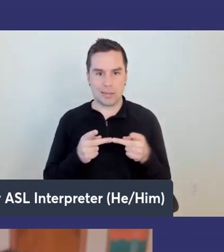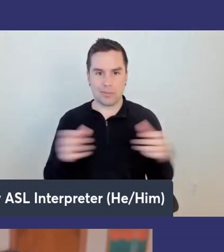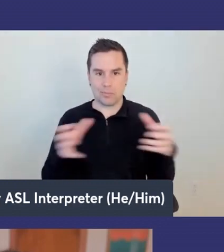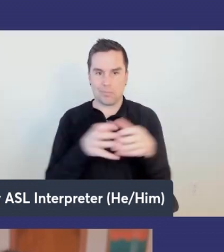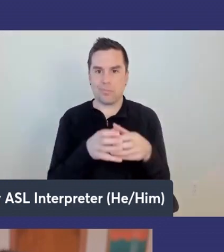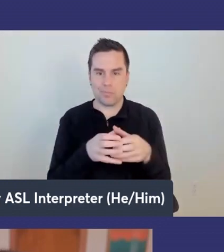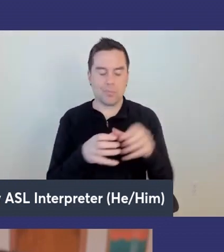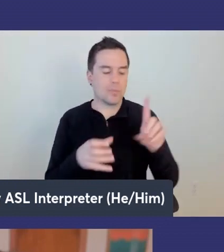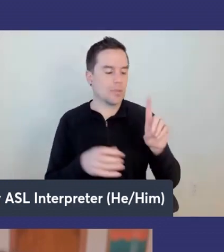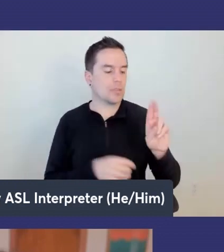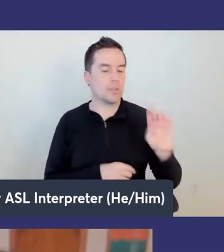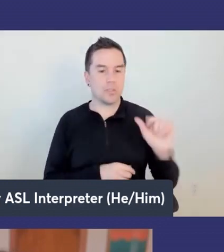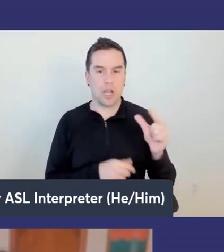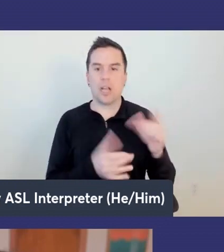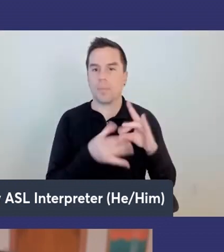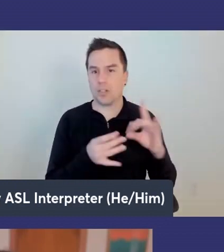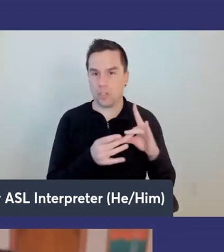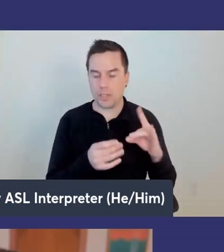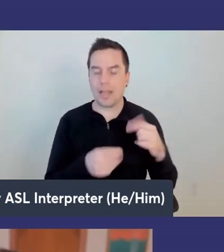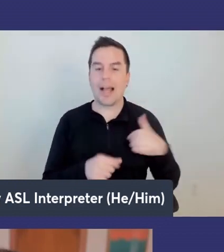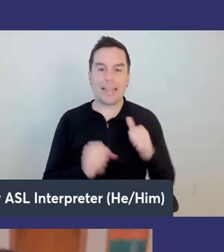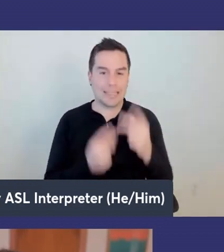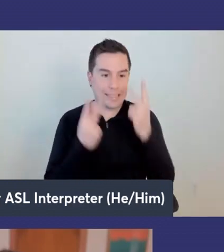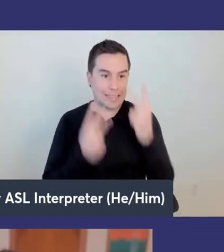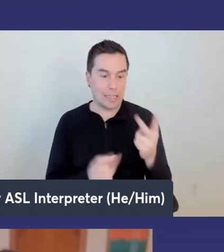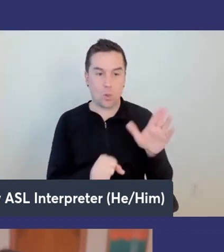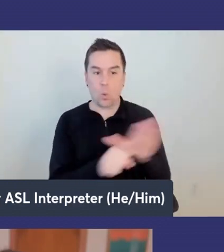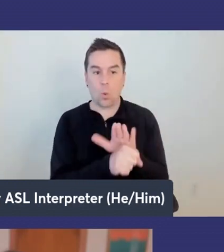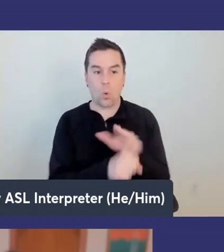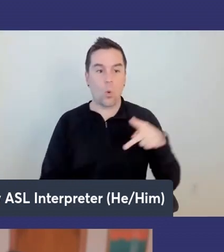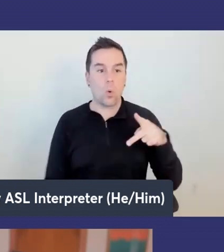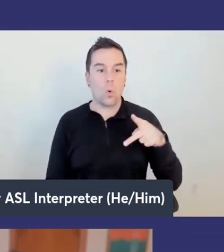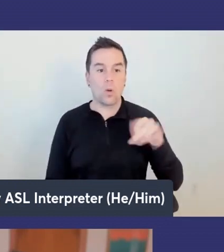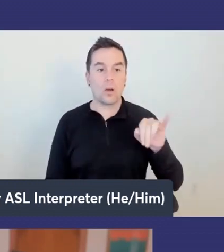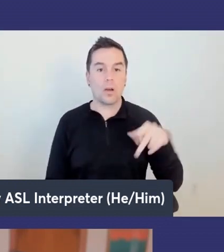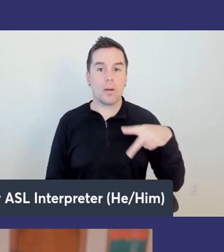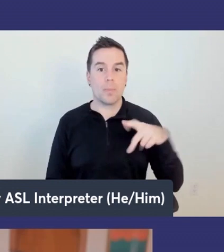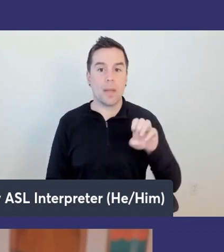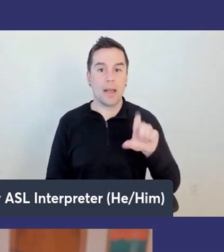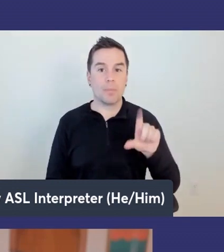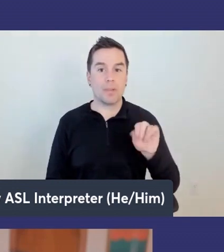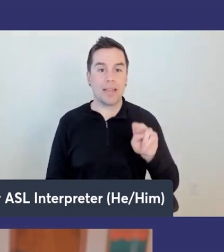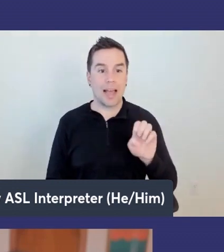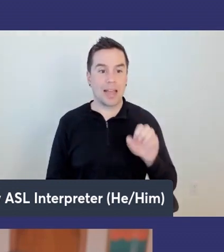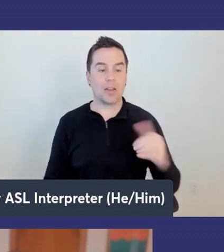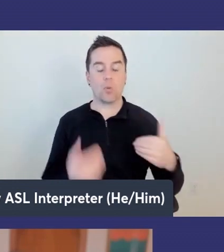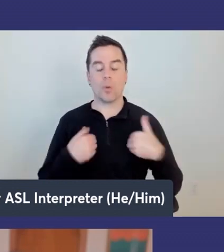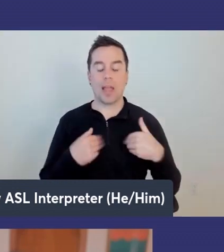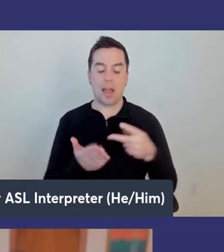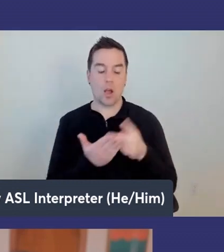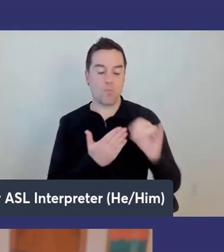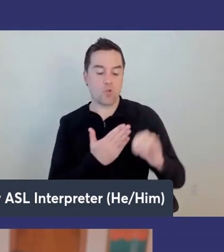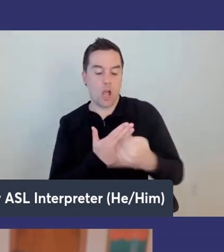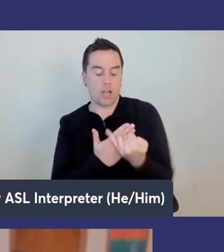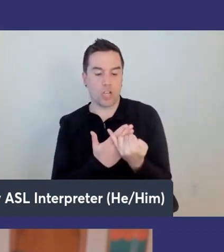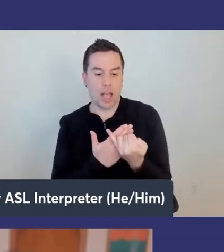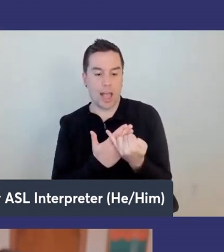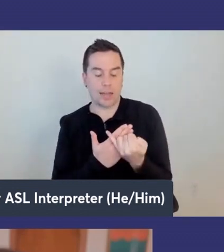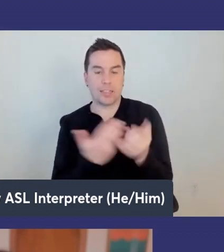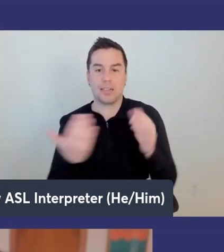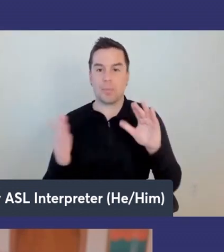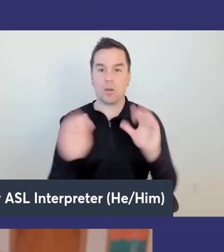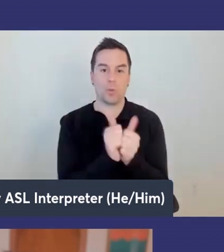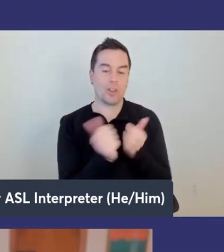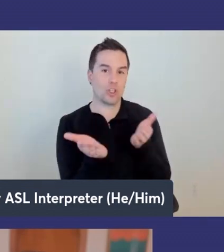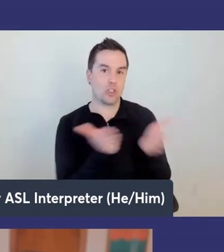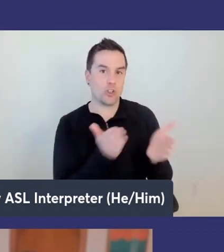place where I can see my whole pipeline, my whole tool. I don't just, we took a project or product oriented view versus a service oriented view with our